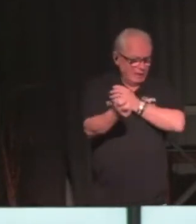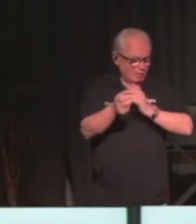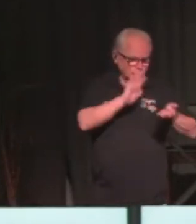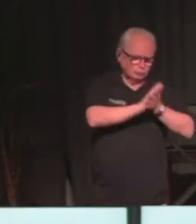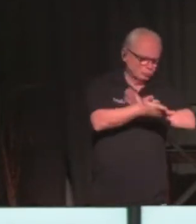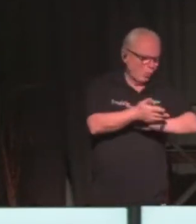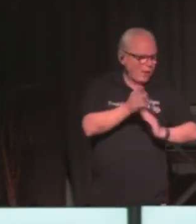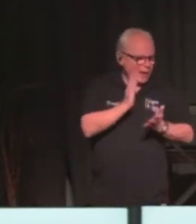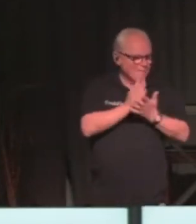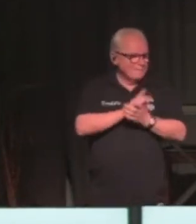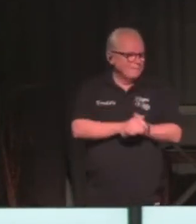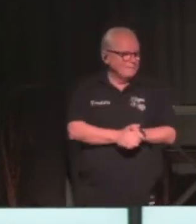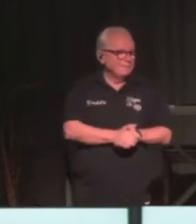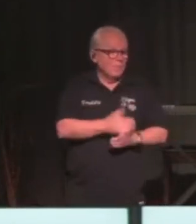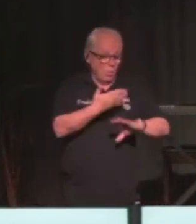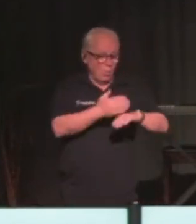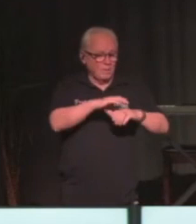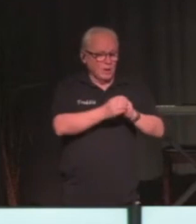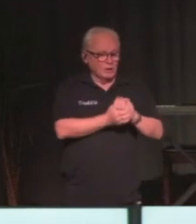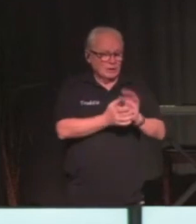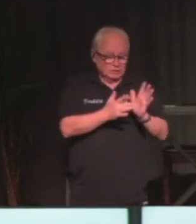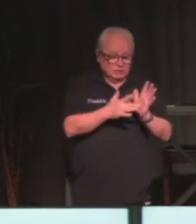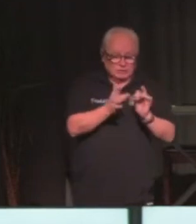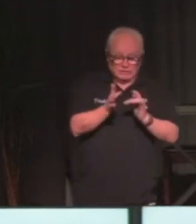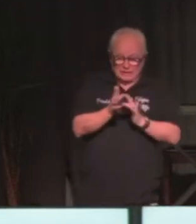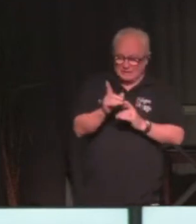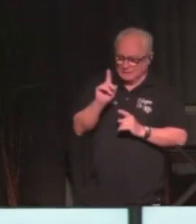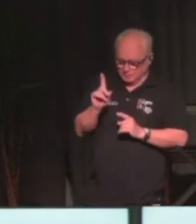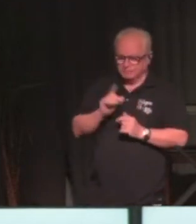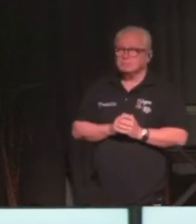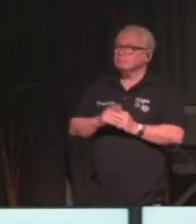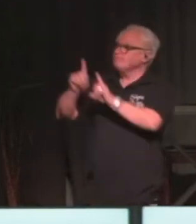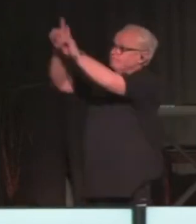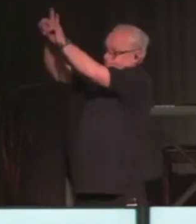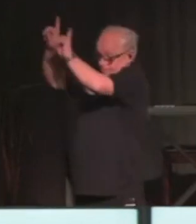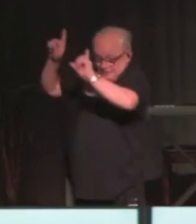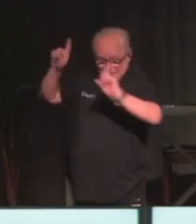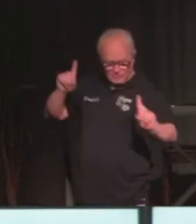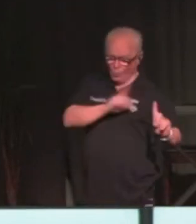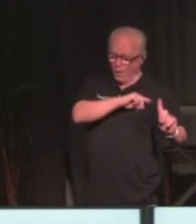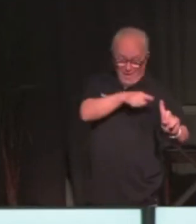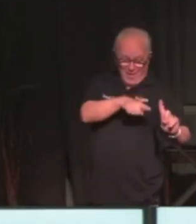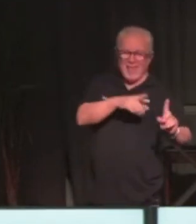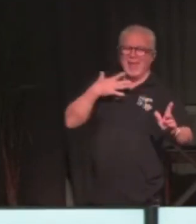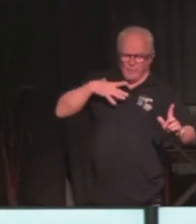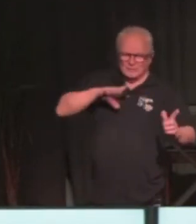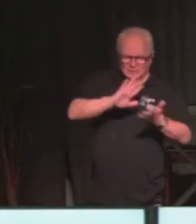okay, on the earth. And Jesus, however, came to destroy the works